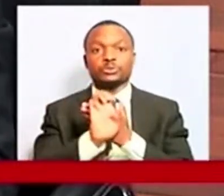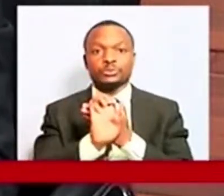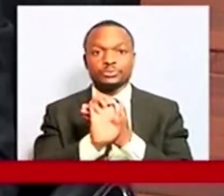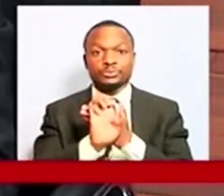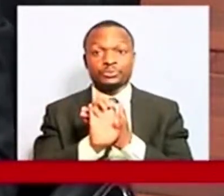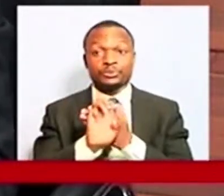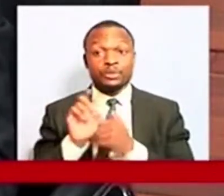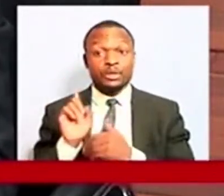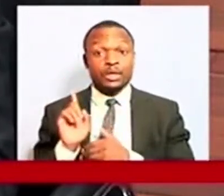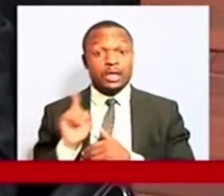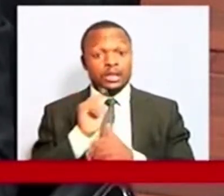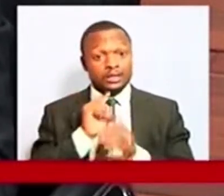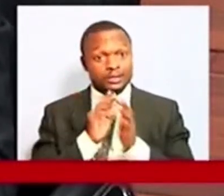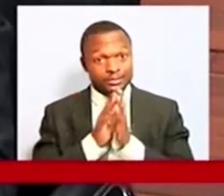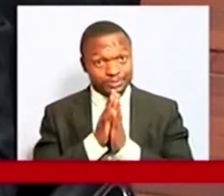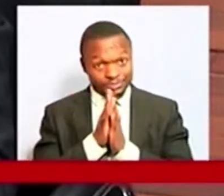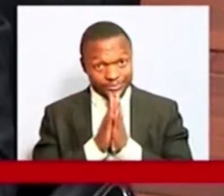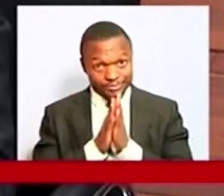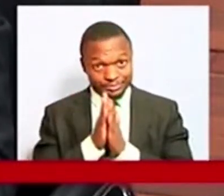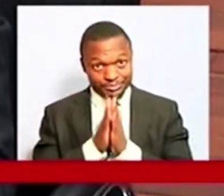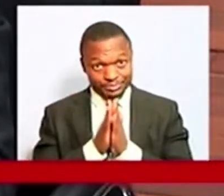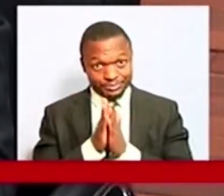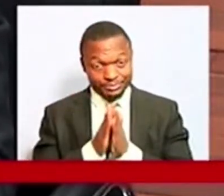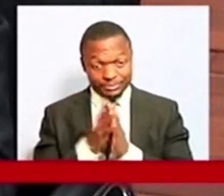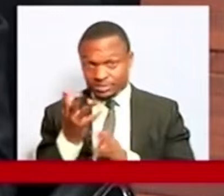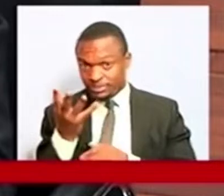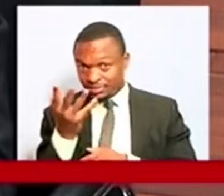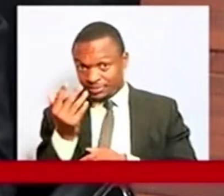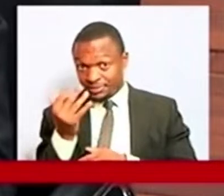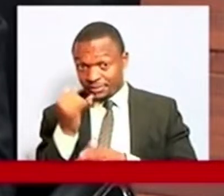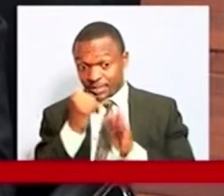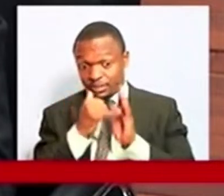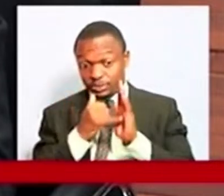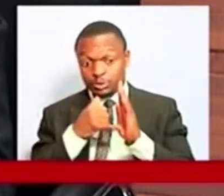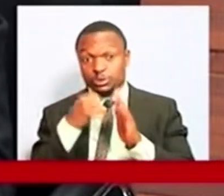I'm interested on 15 June.